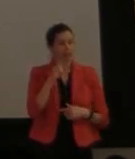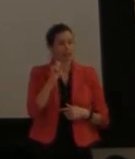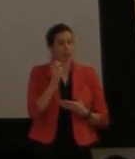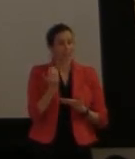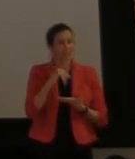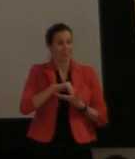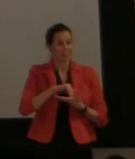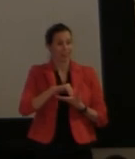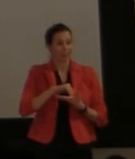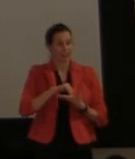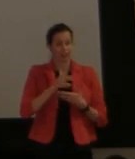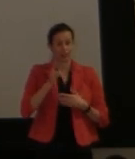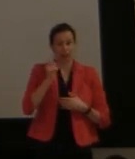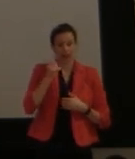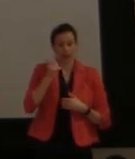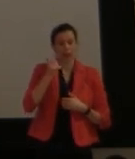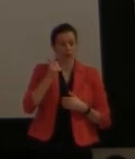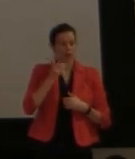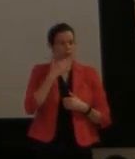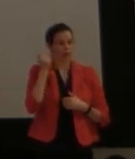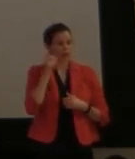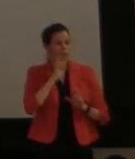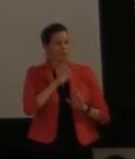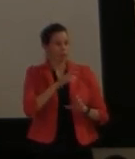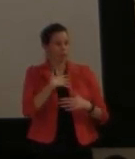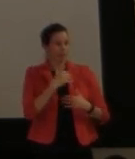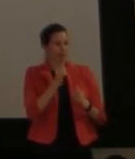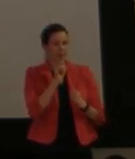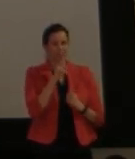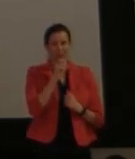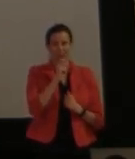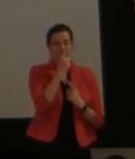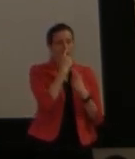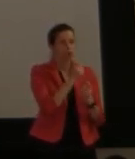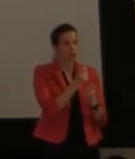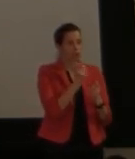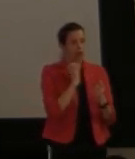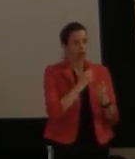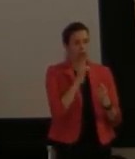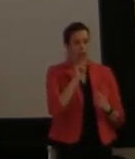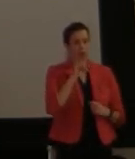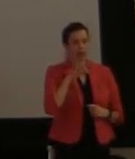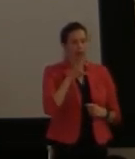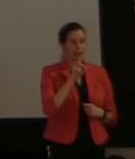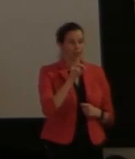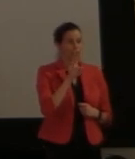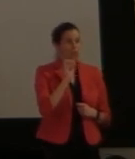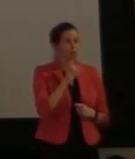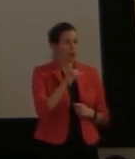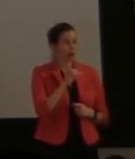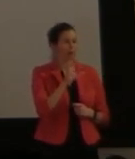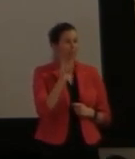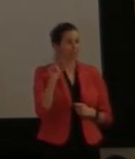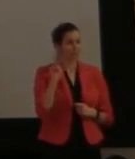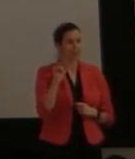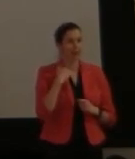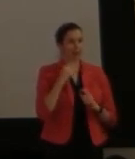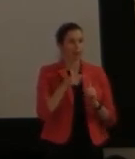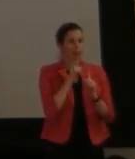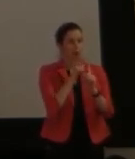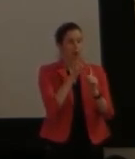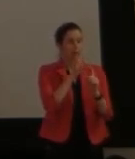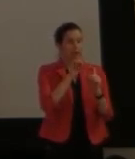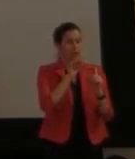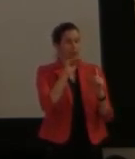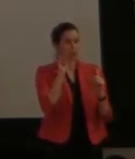again, the higher your reported health status. What's interesting is our United Way of Greater Cincinnati has had a bold goal that 70%